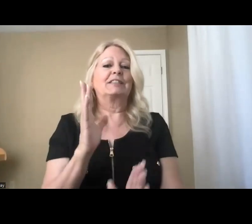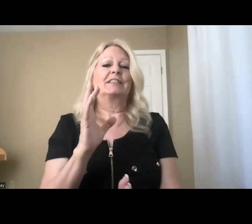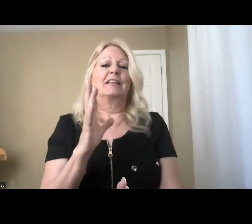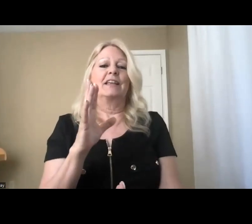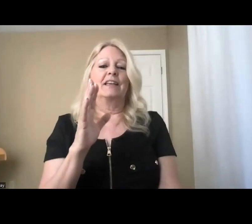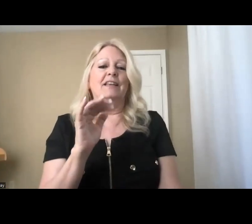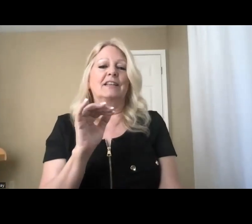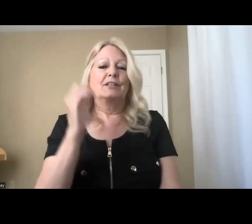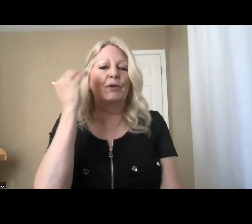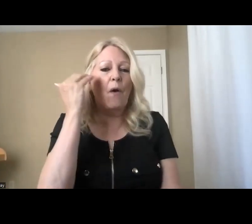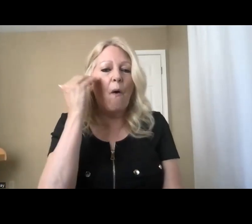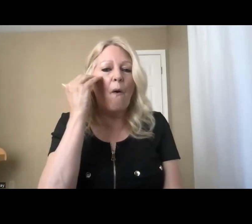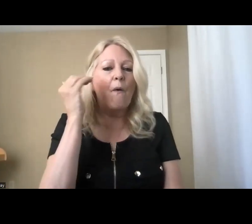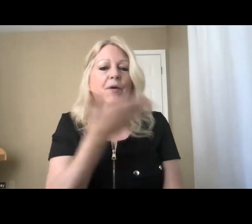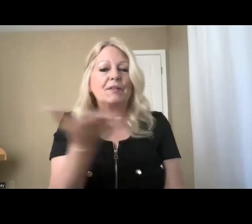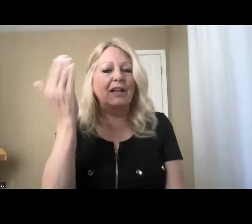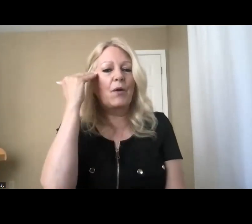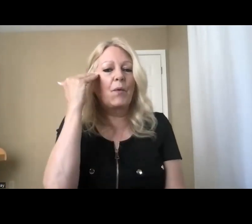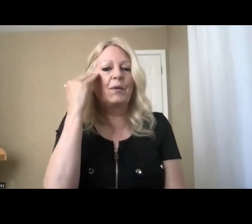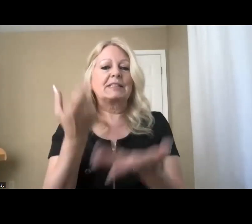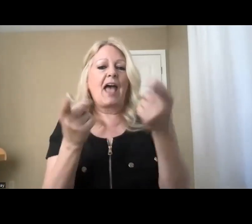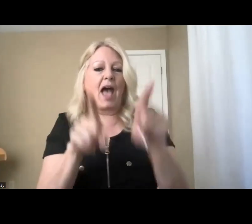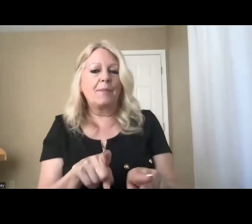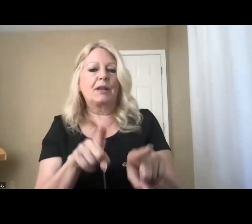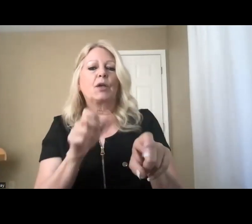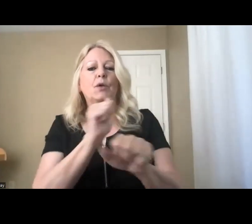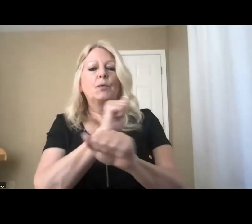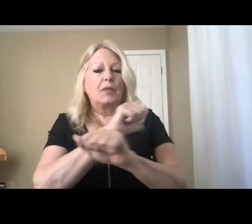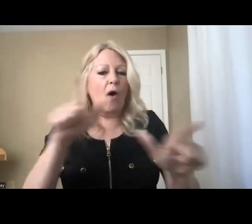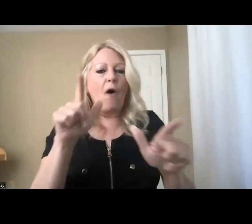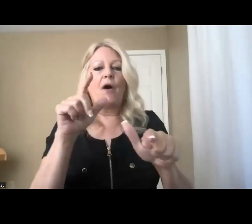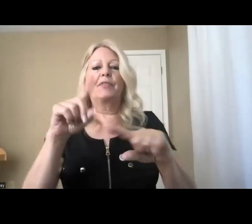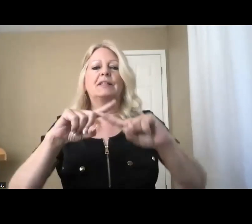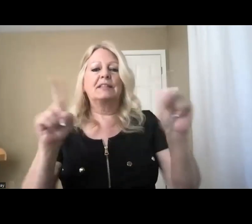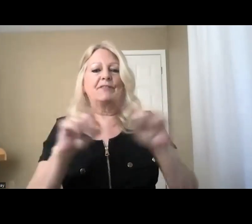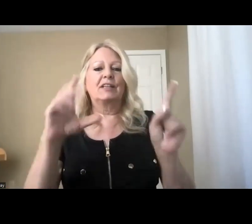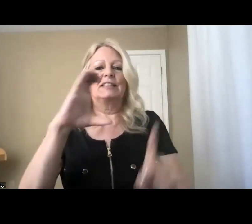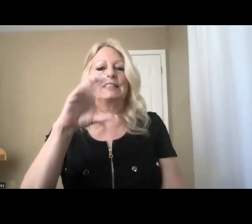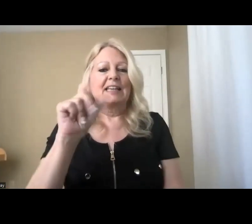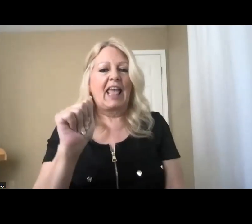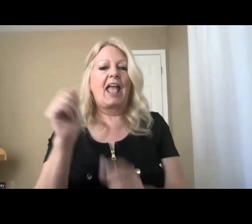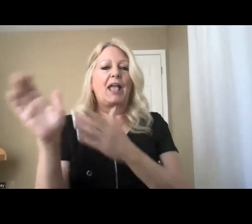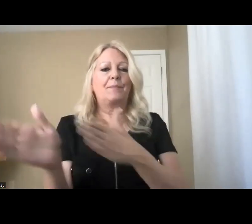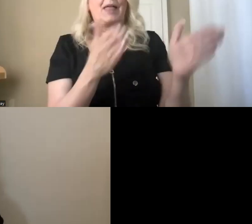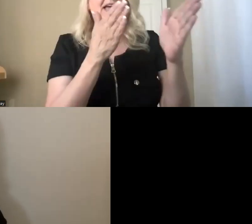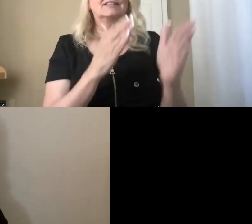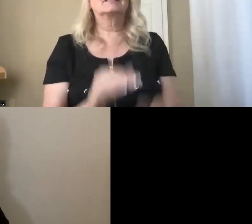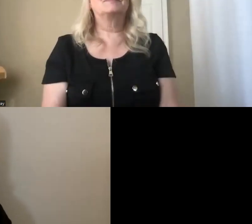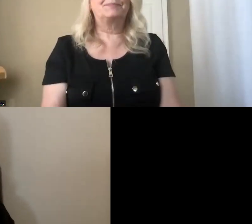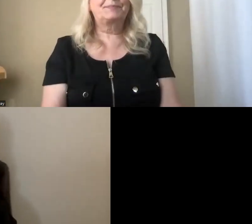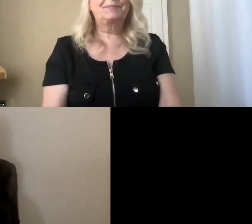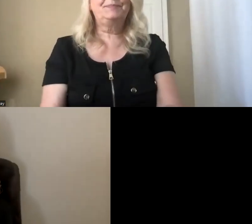they know what's happening up and down the board with all of the different CDA plans. So just something to